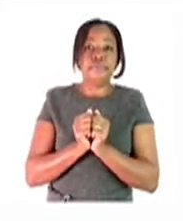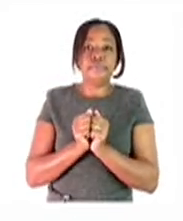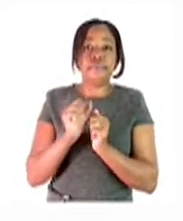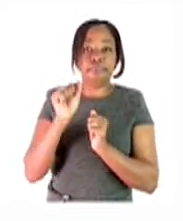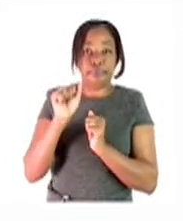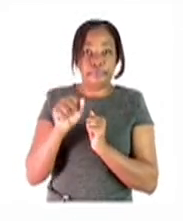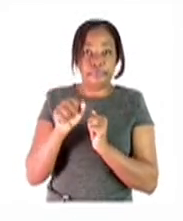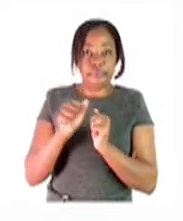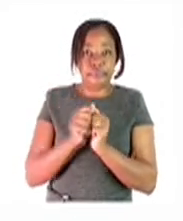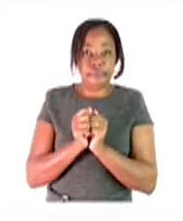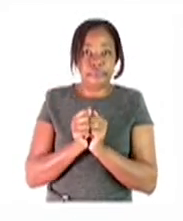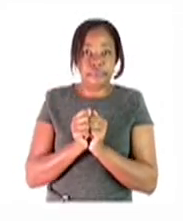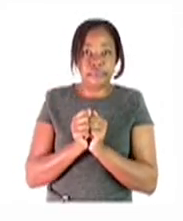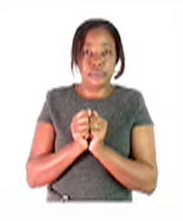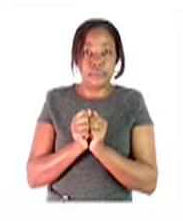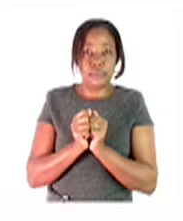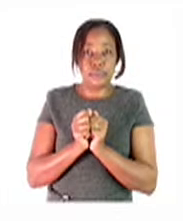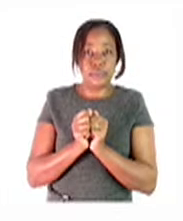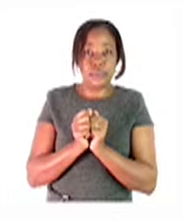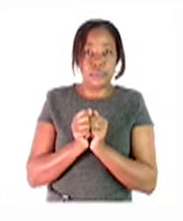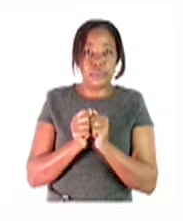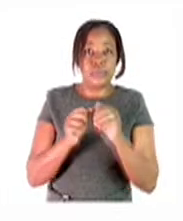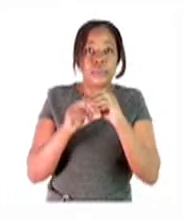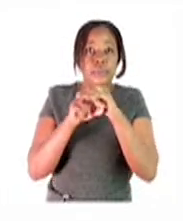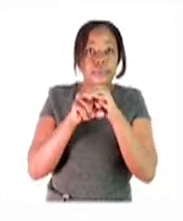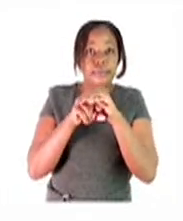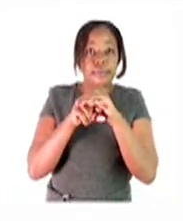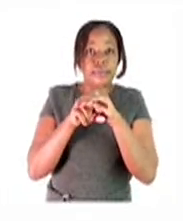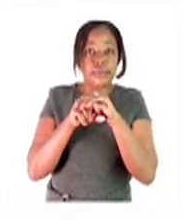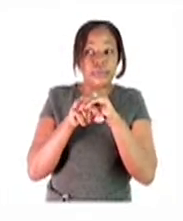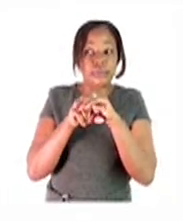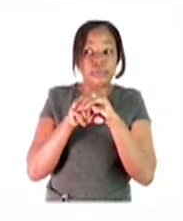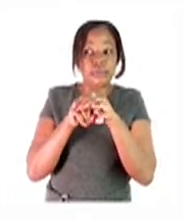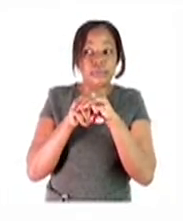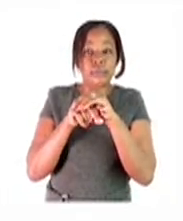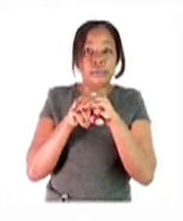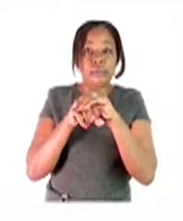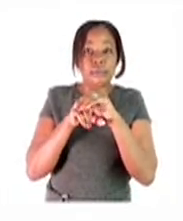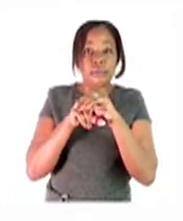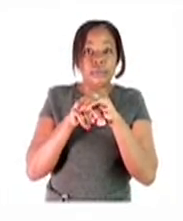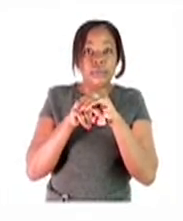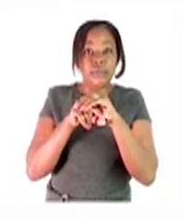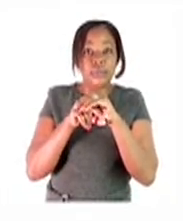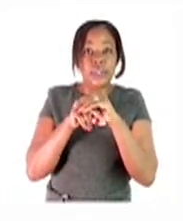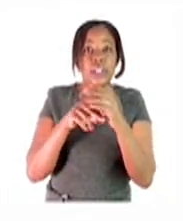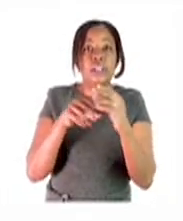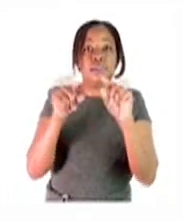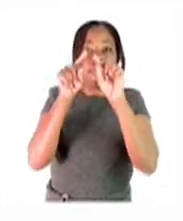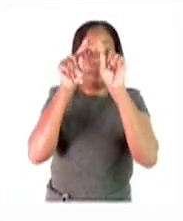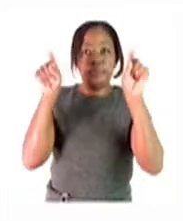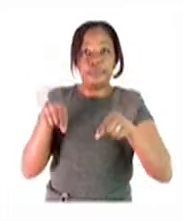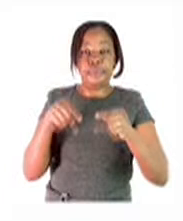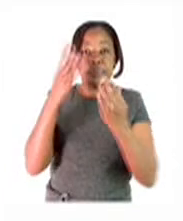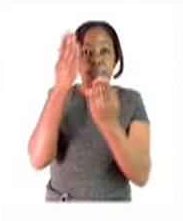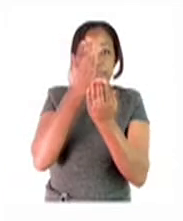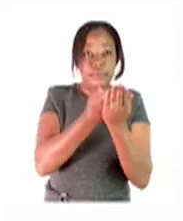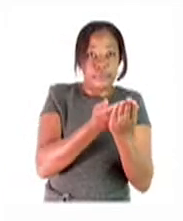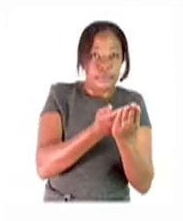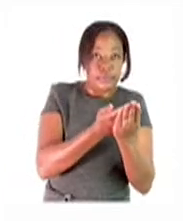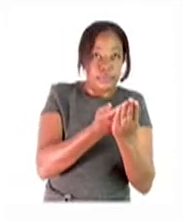gives the sound of the picture? The second picture there is a,